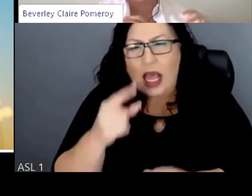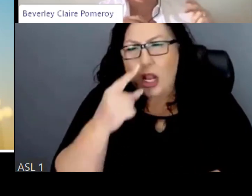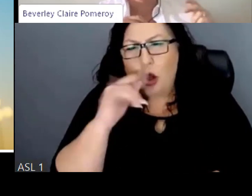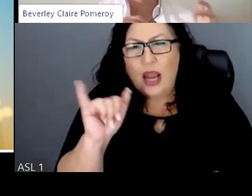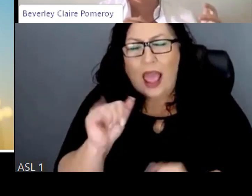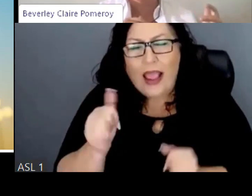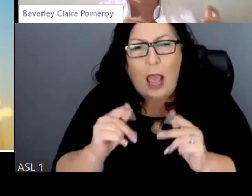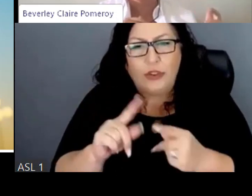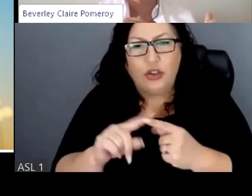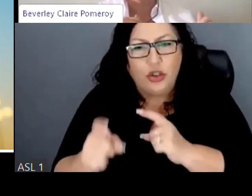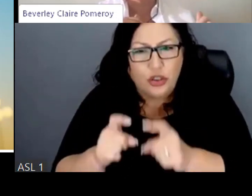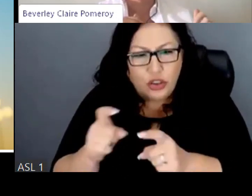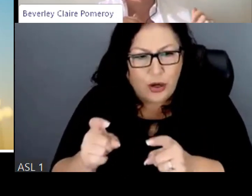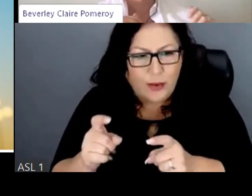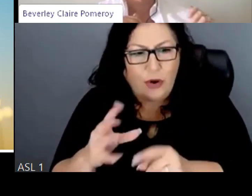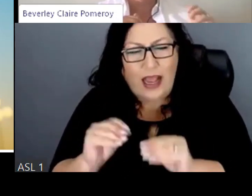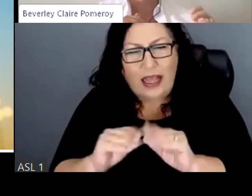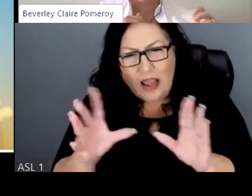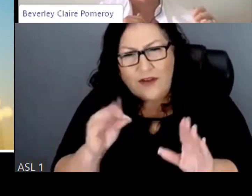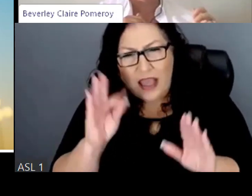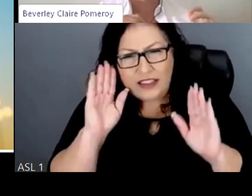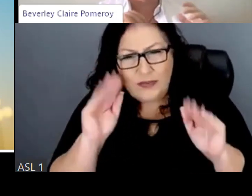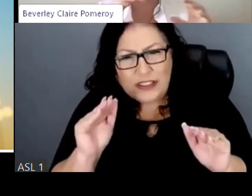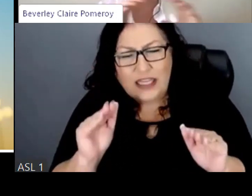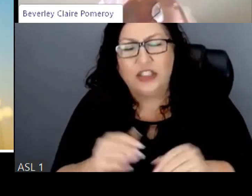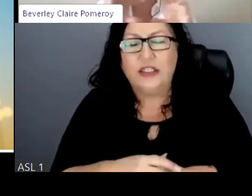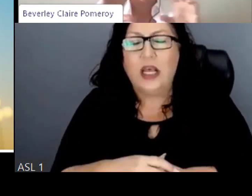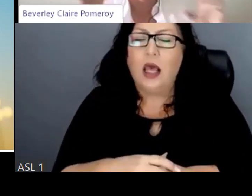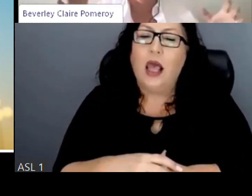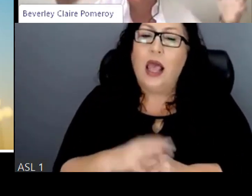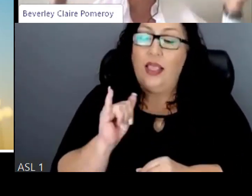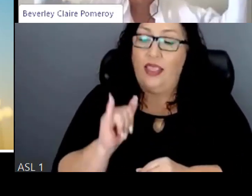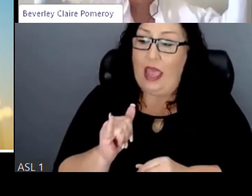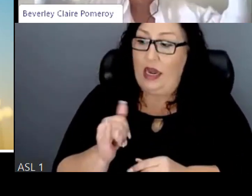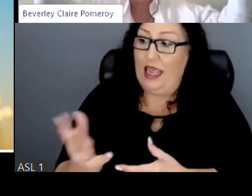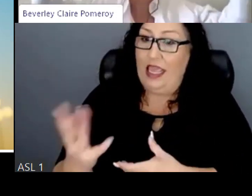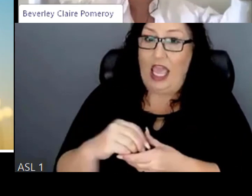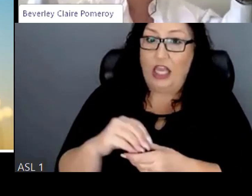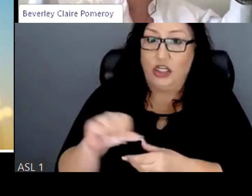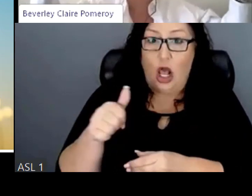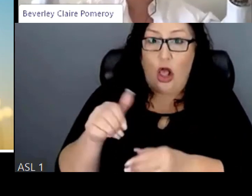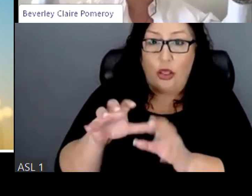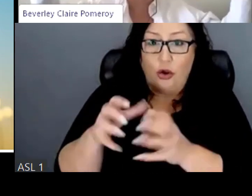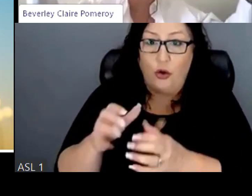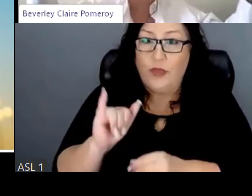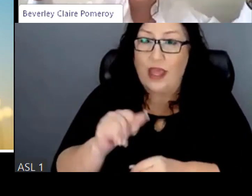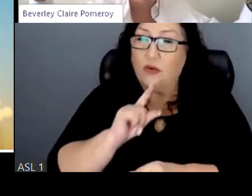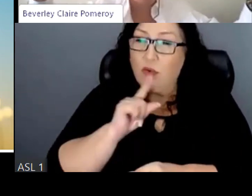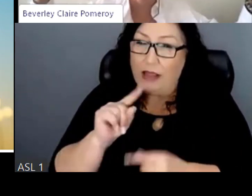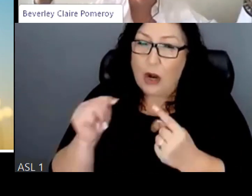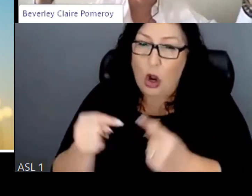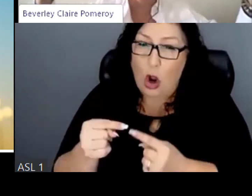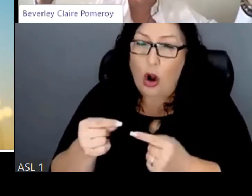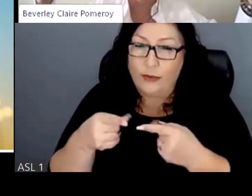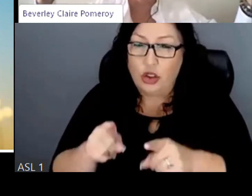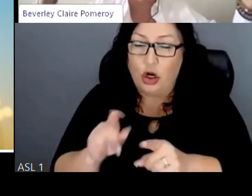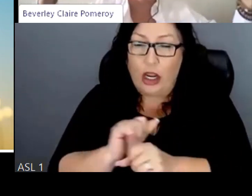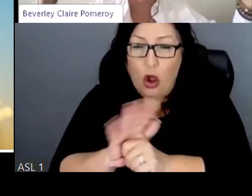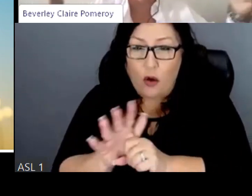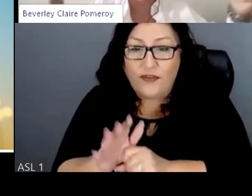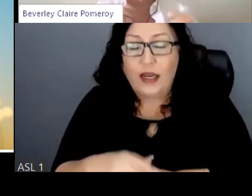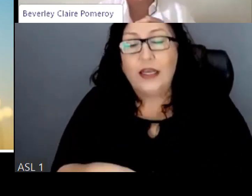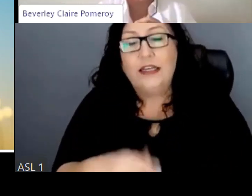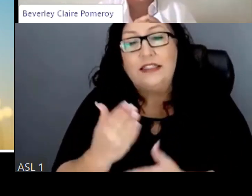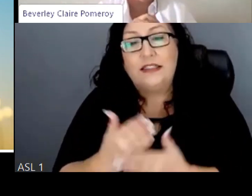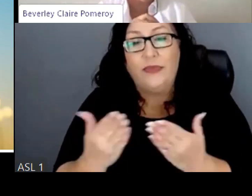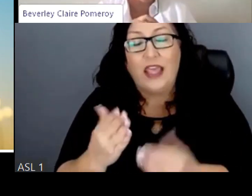like? Opportunities to contribute and clarity of expectations in that engaging of a group that had been deeply harmed during COVID.